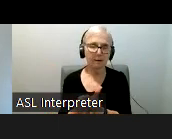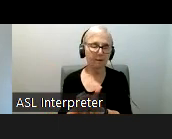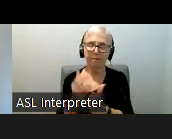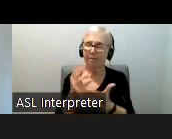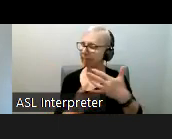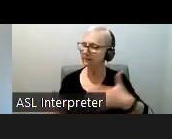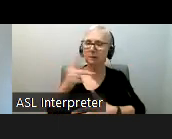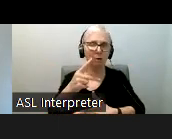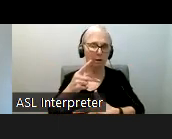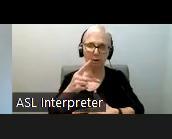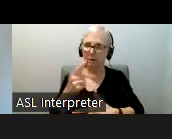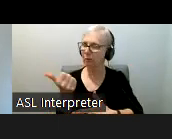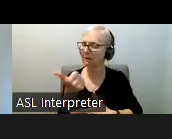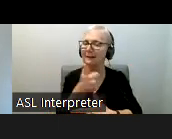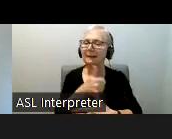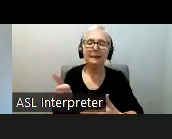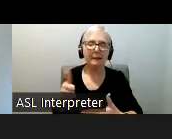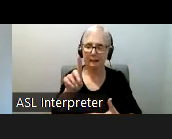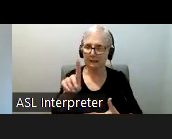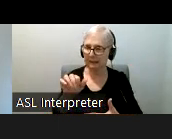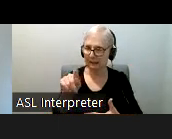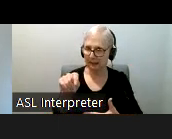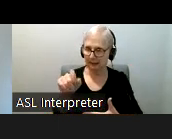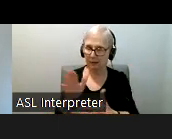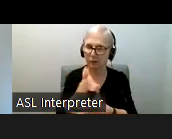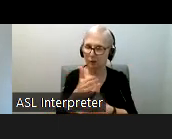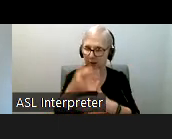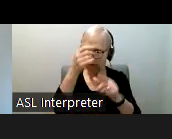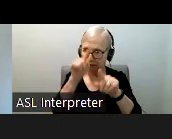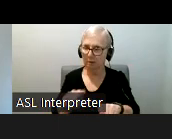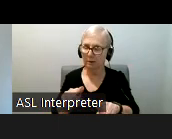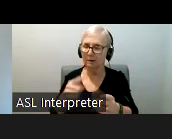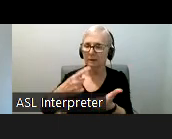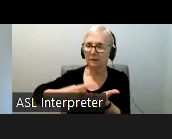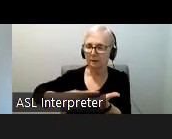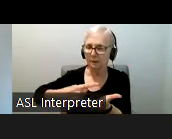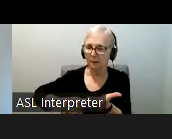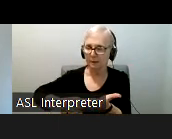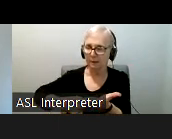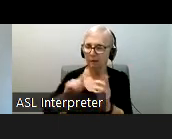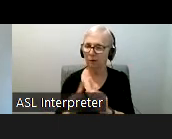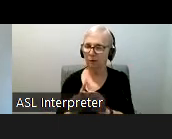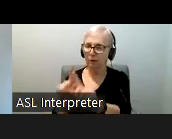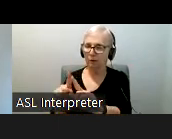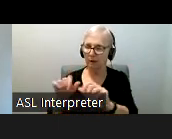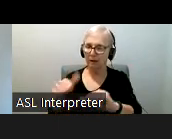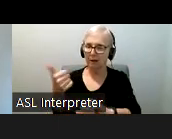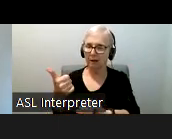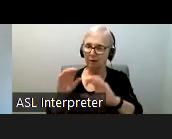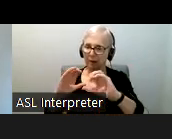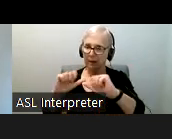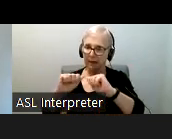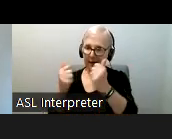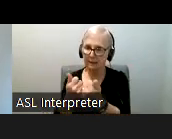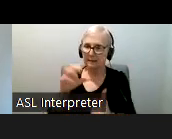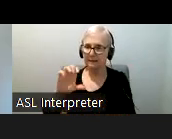to any of these data sharing agreements. And really, it's talking about going to other agencies, so